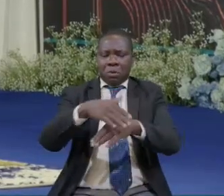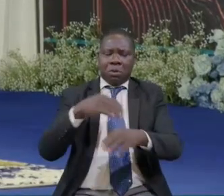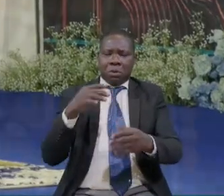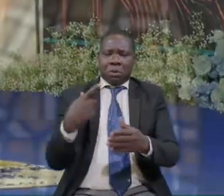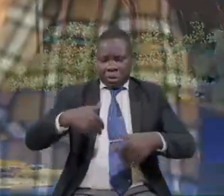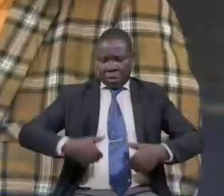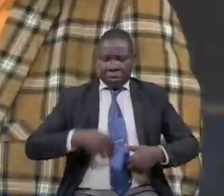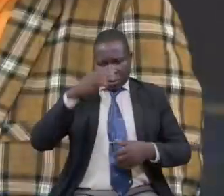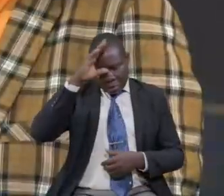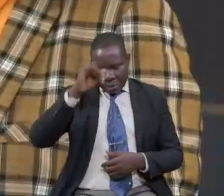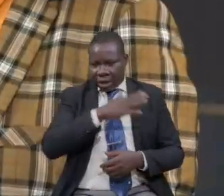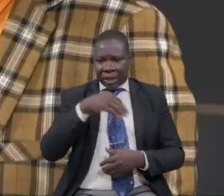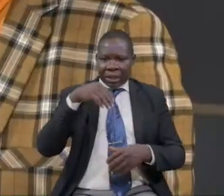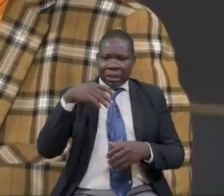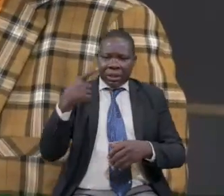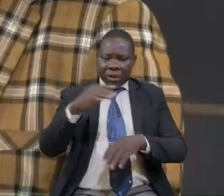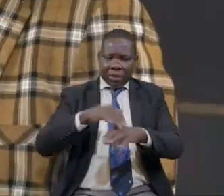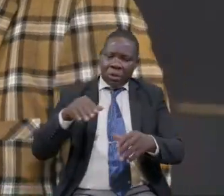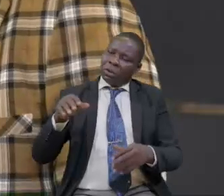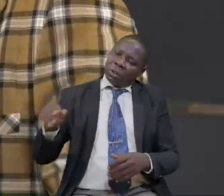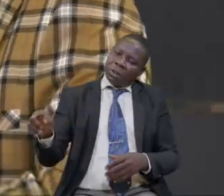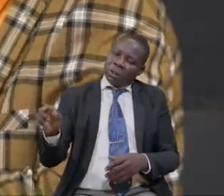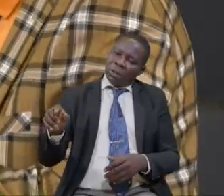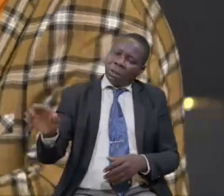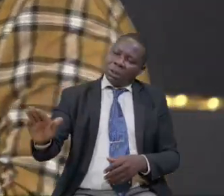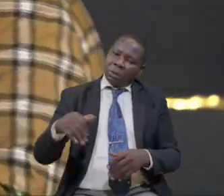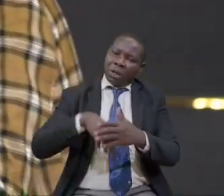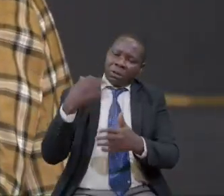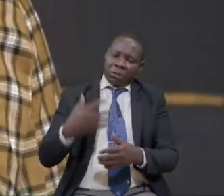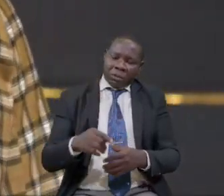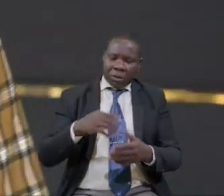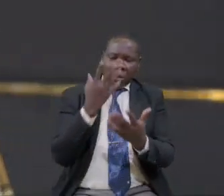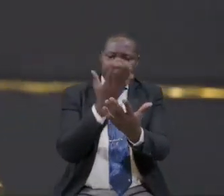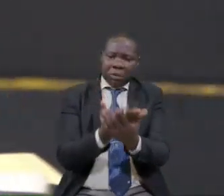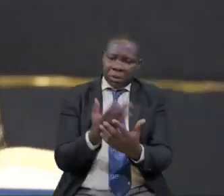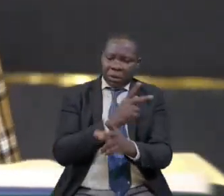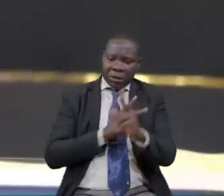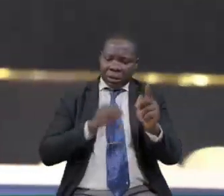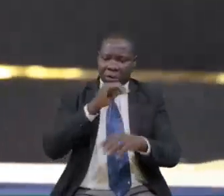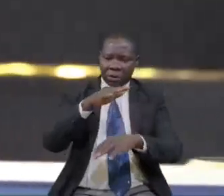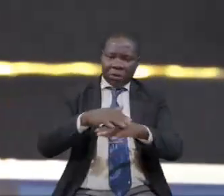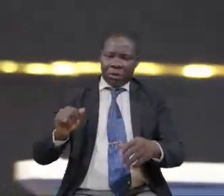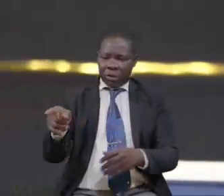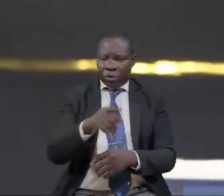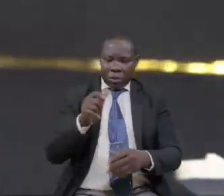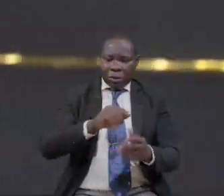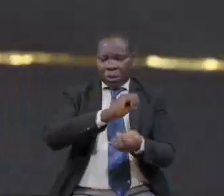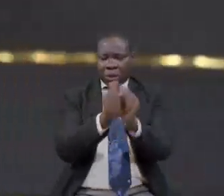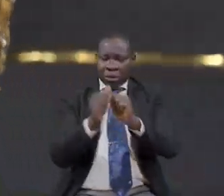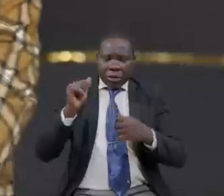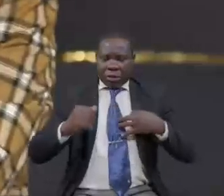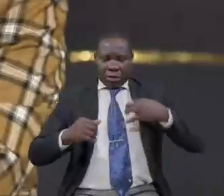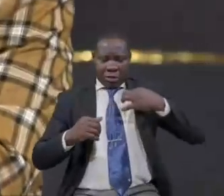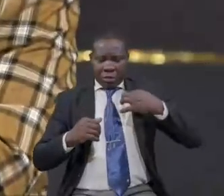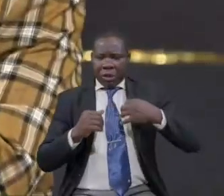prison, the king is calling you. He changed his garment. He put off, this one should